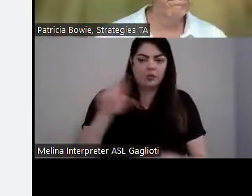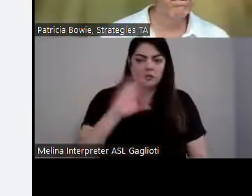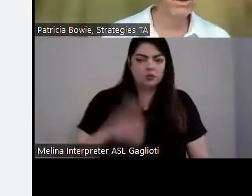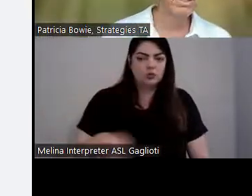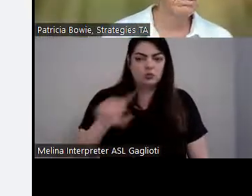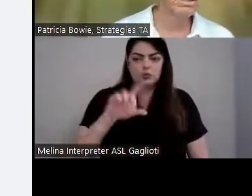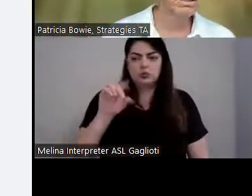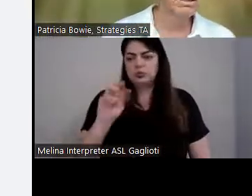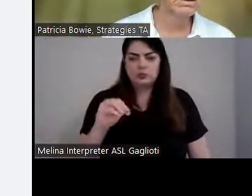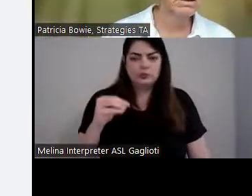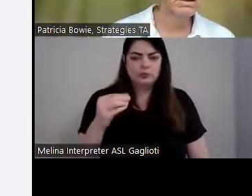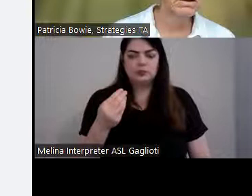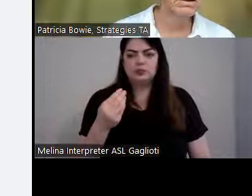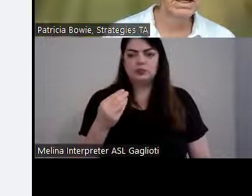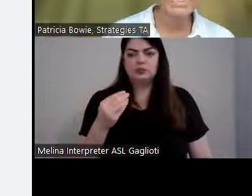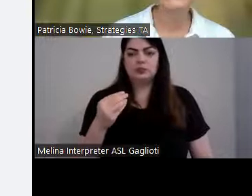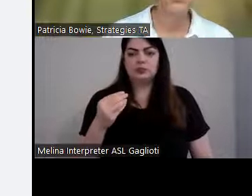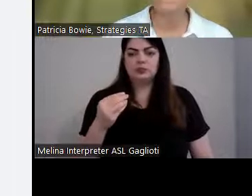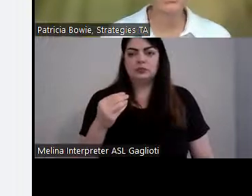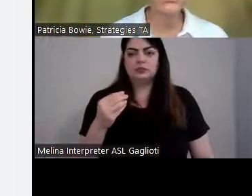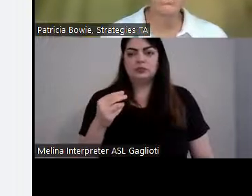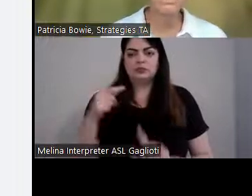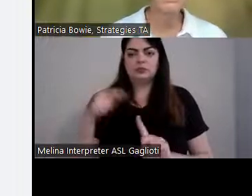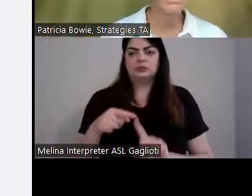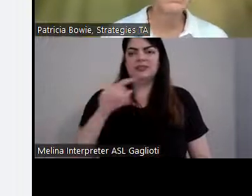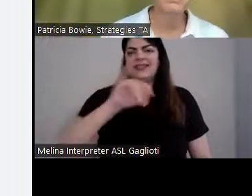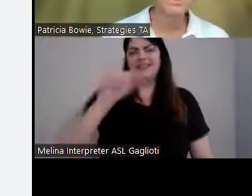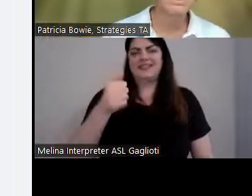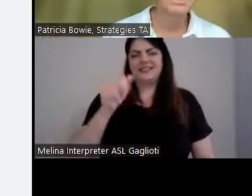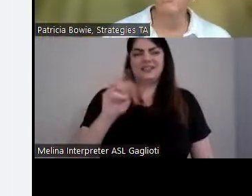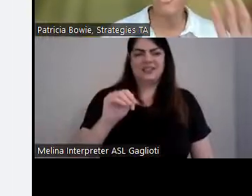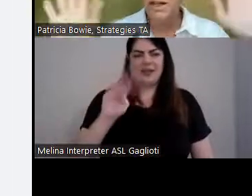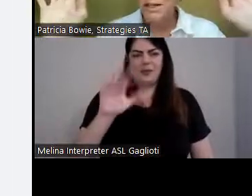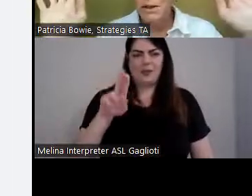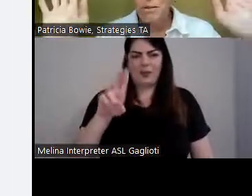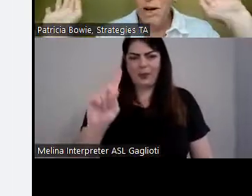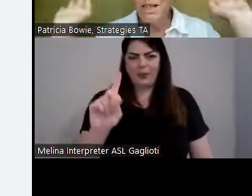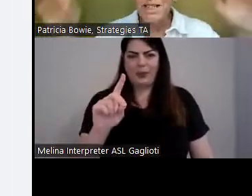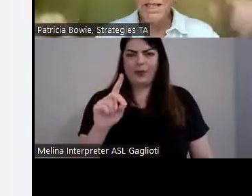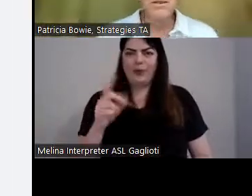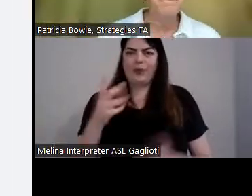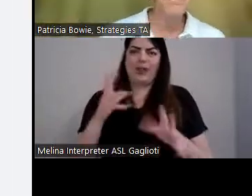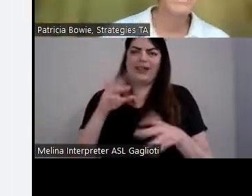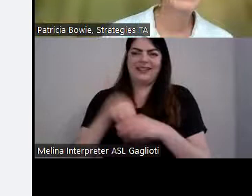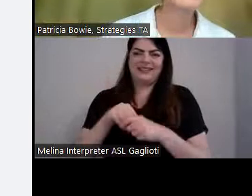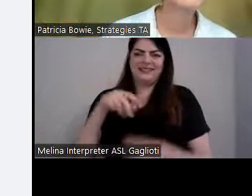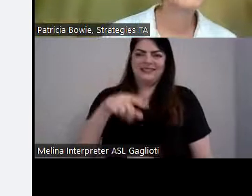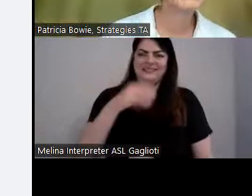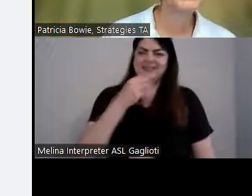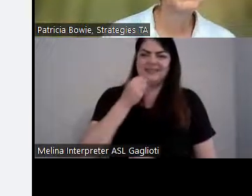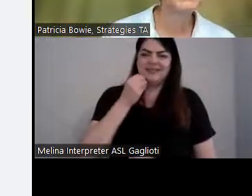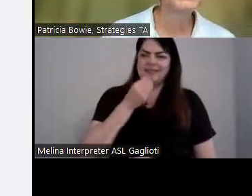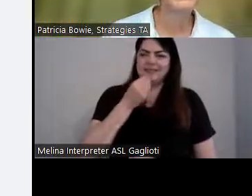mean? Jamboard? Yeah, Jamboard, sorry. All We're the already different- into it. We already did it. all the